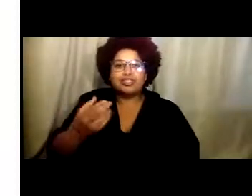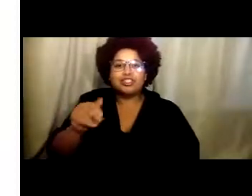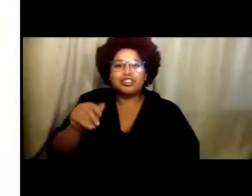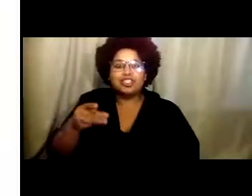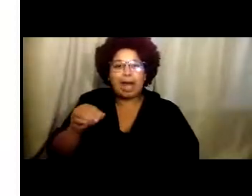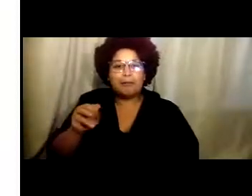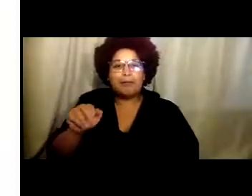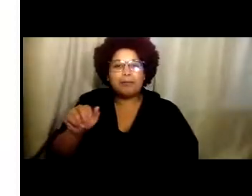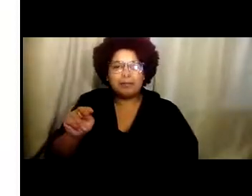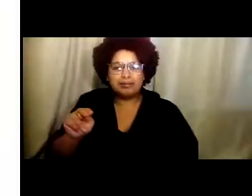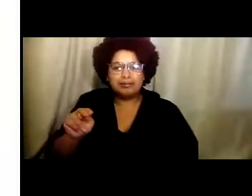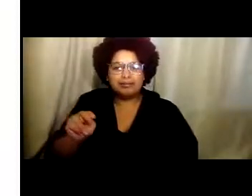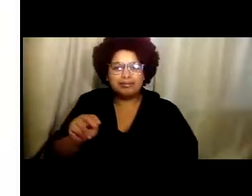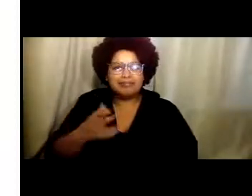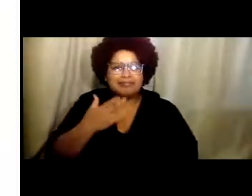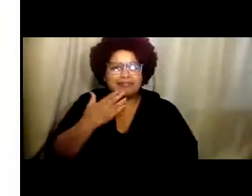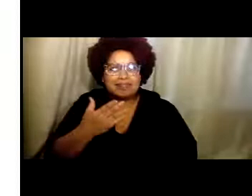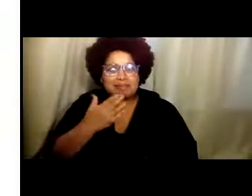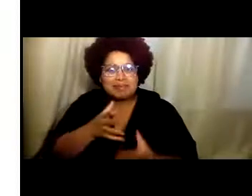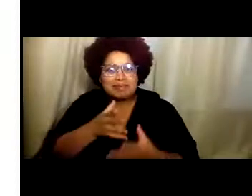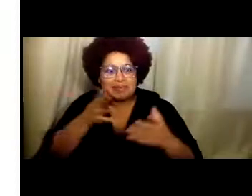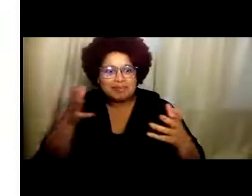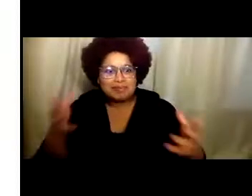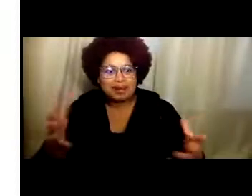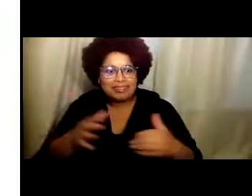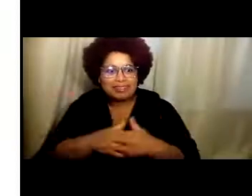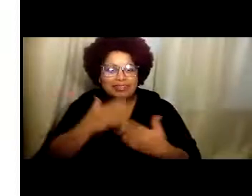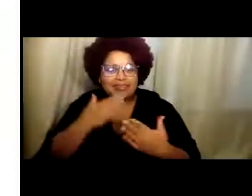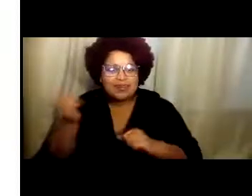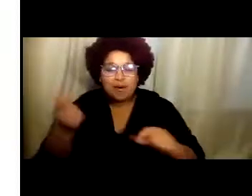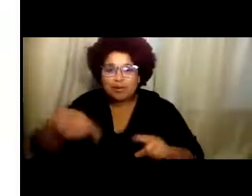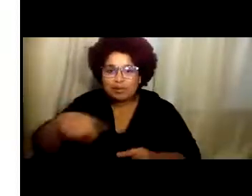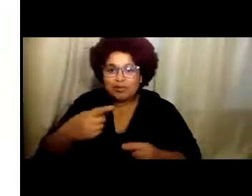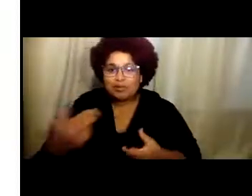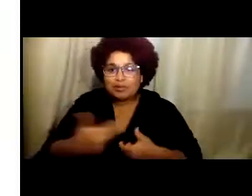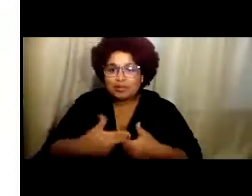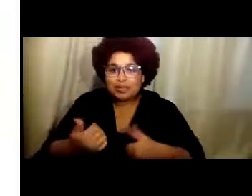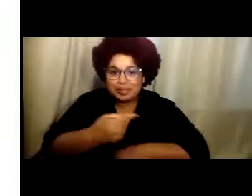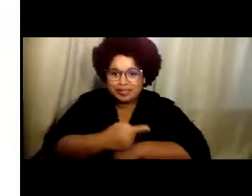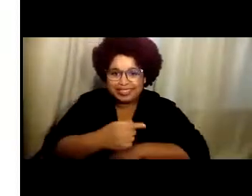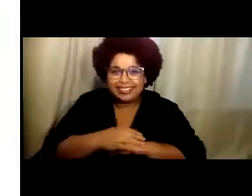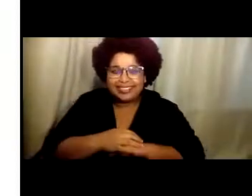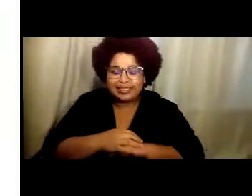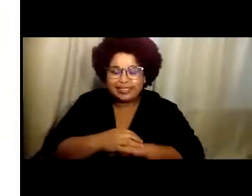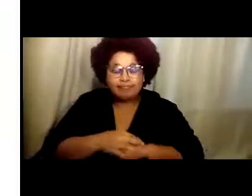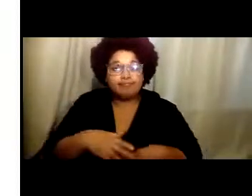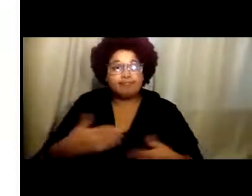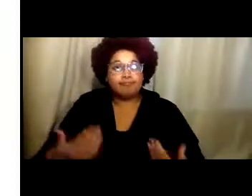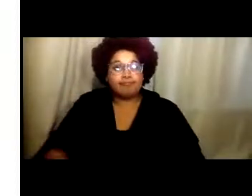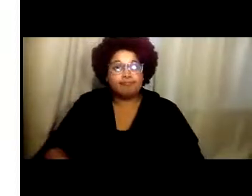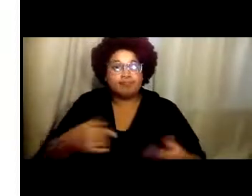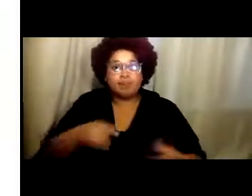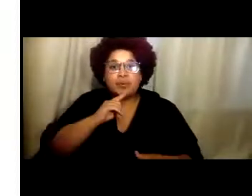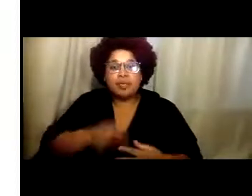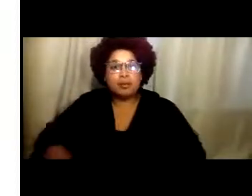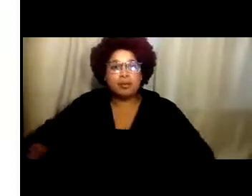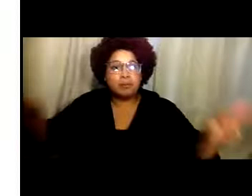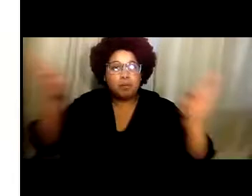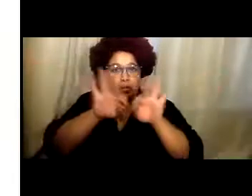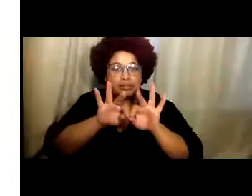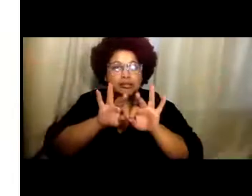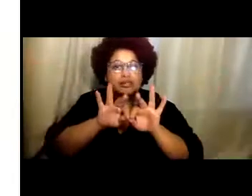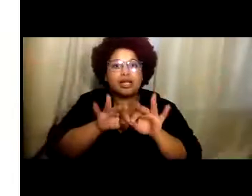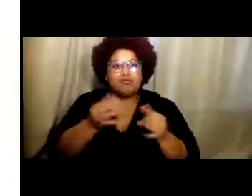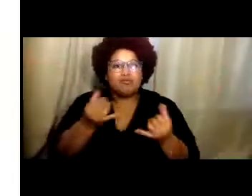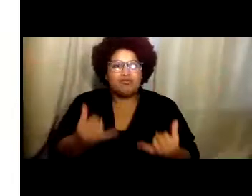Thank you so much. And thank you everybody for joining us today. This is a really important and